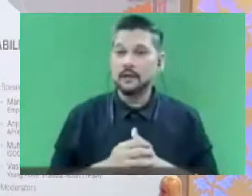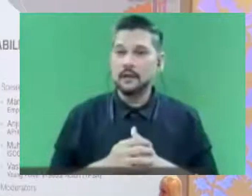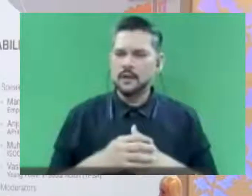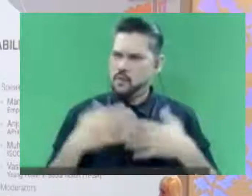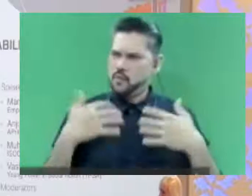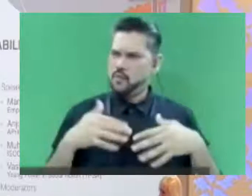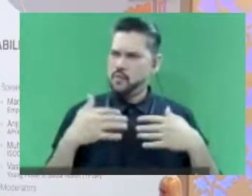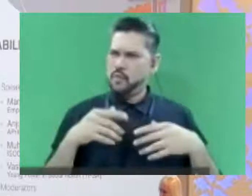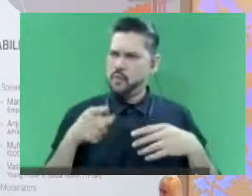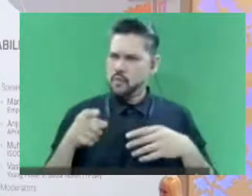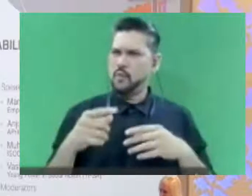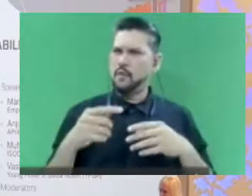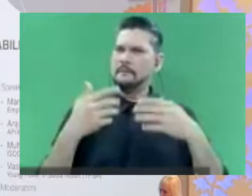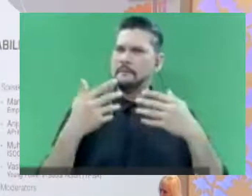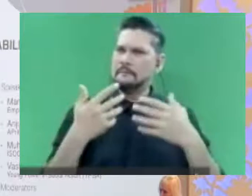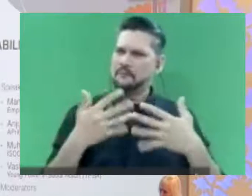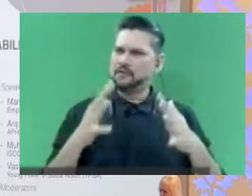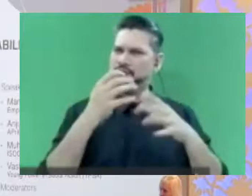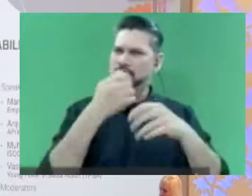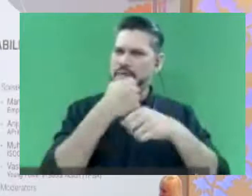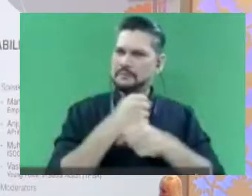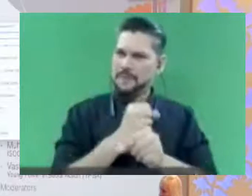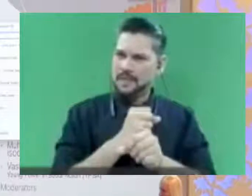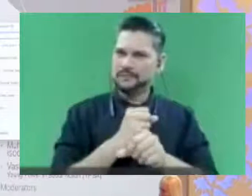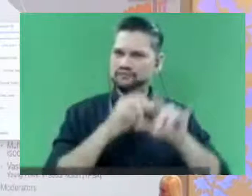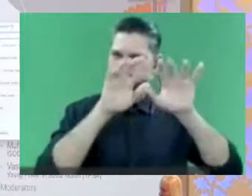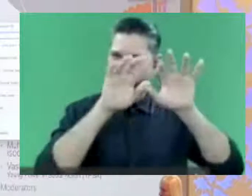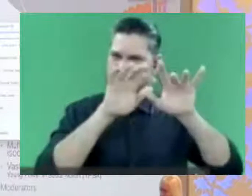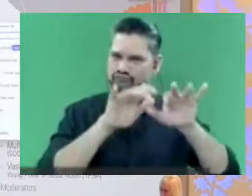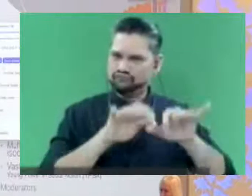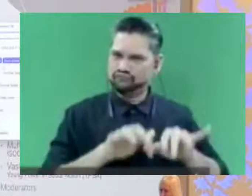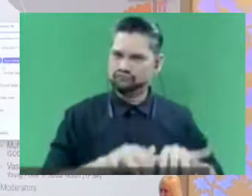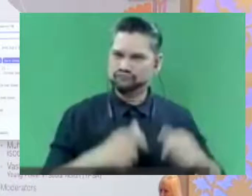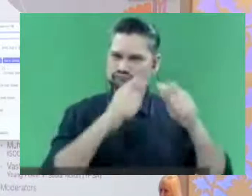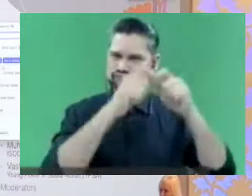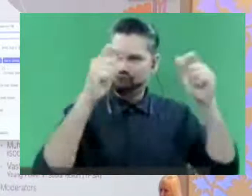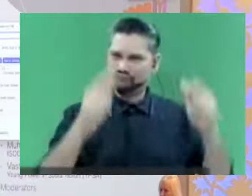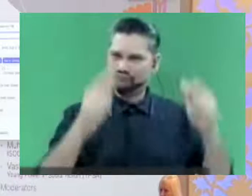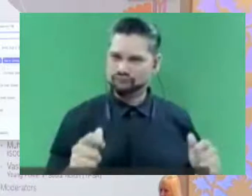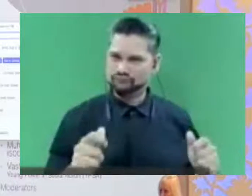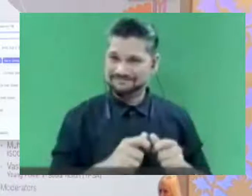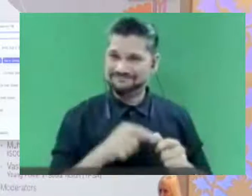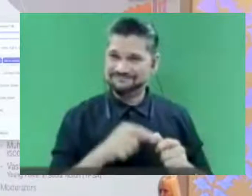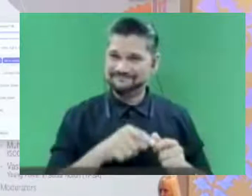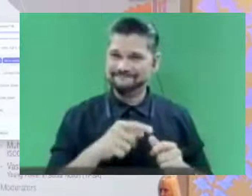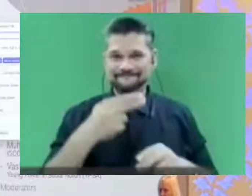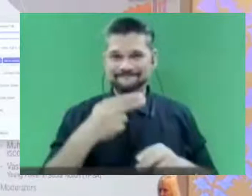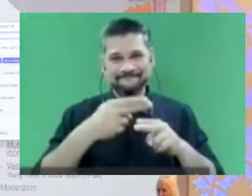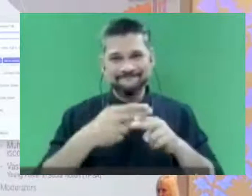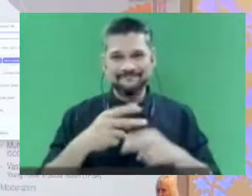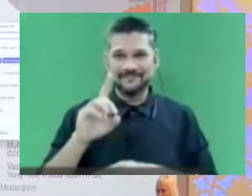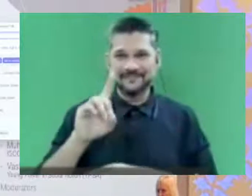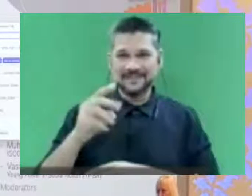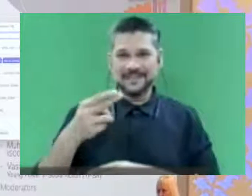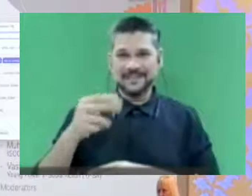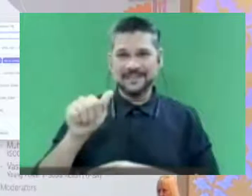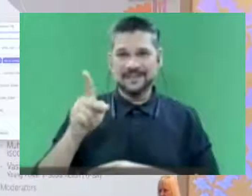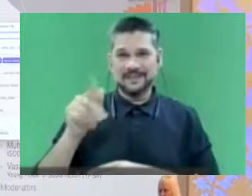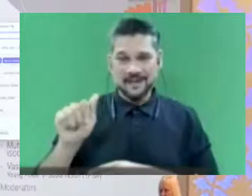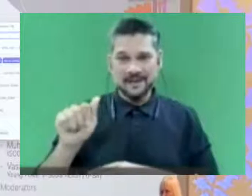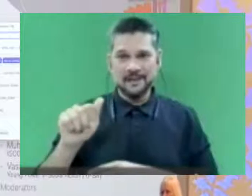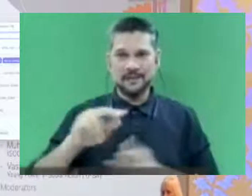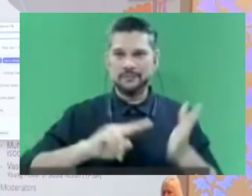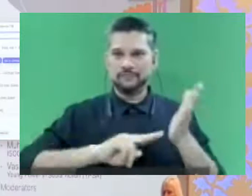creating a document, an outcome document we called the Dhaka Declaration. And this was an opportunity to